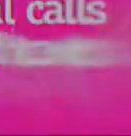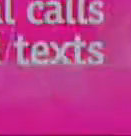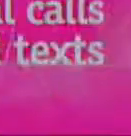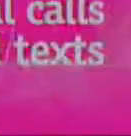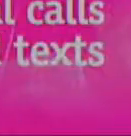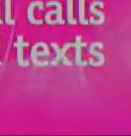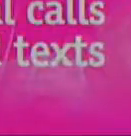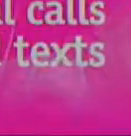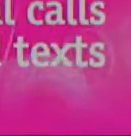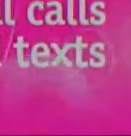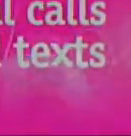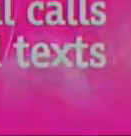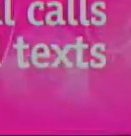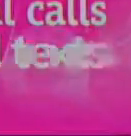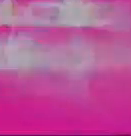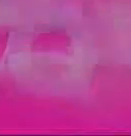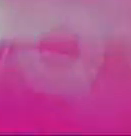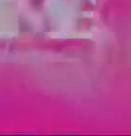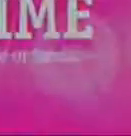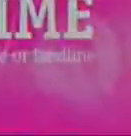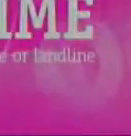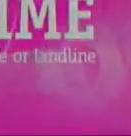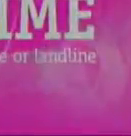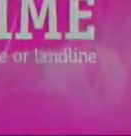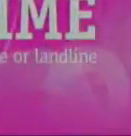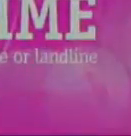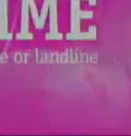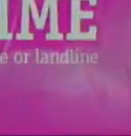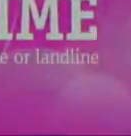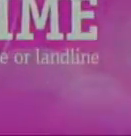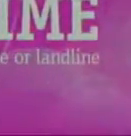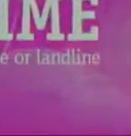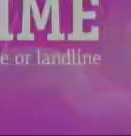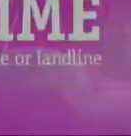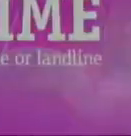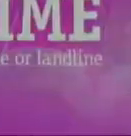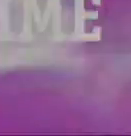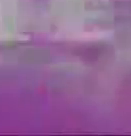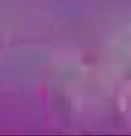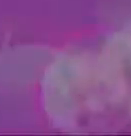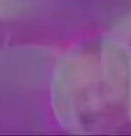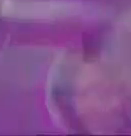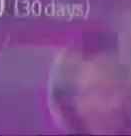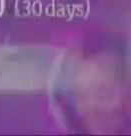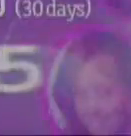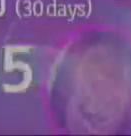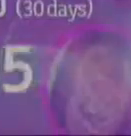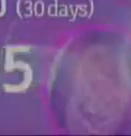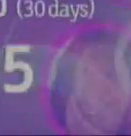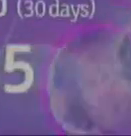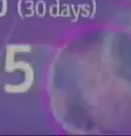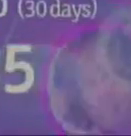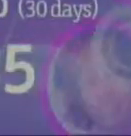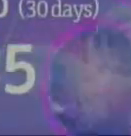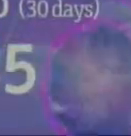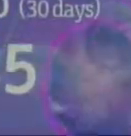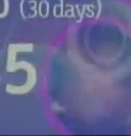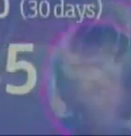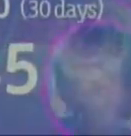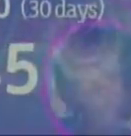You'll get unlimited local calls and texts to any 5 local Lime mobile or landline numbers. Just text FAVE7